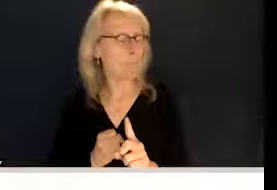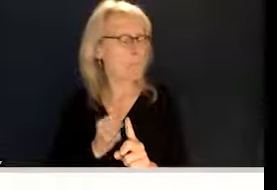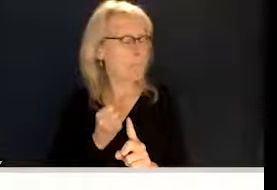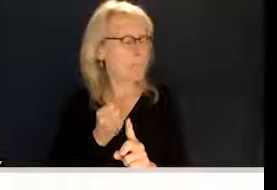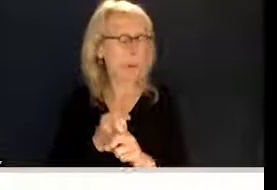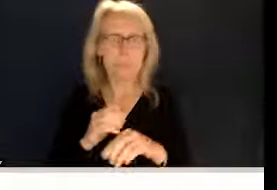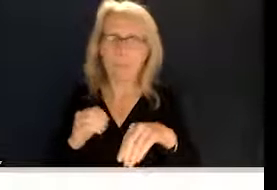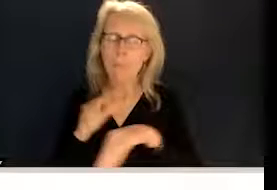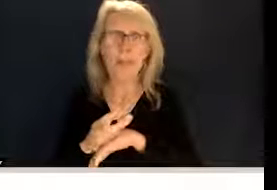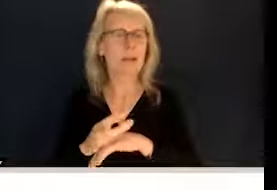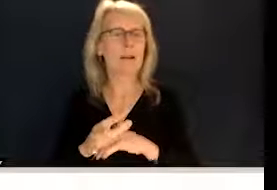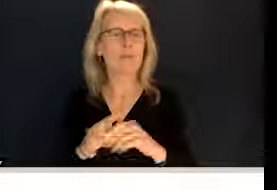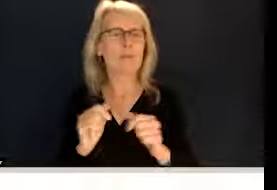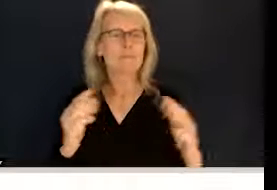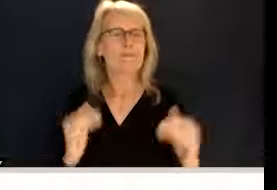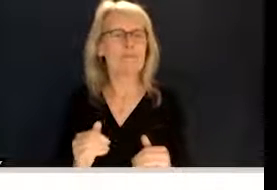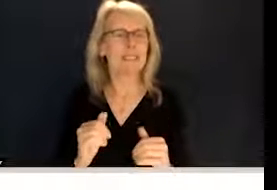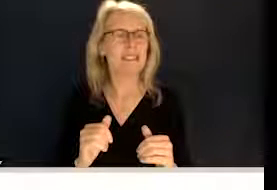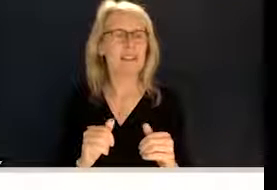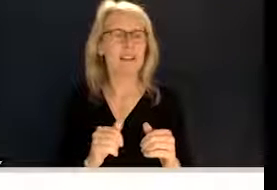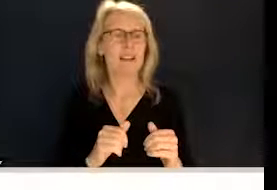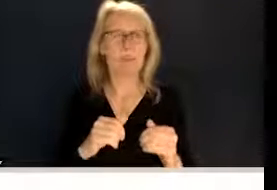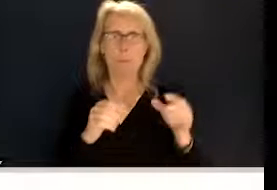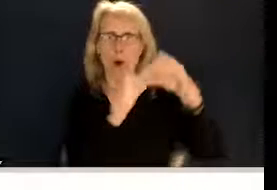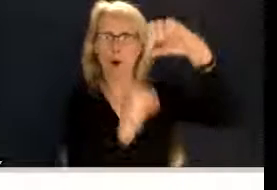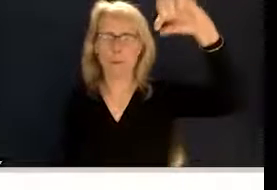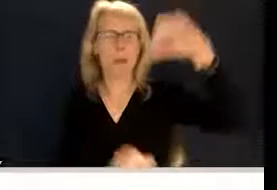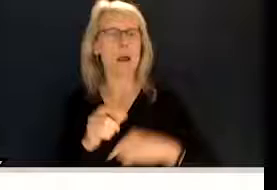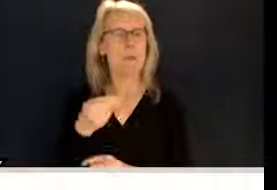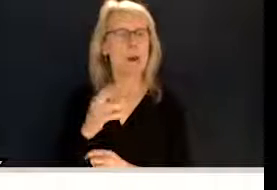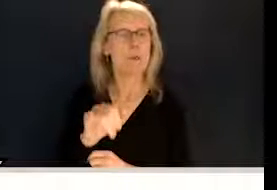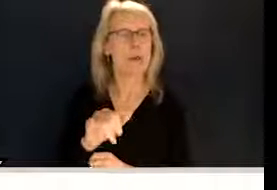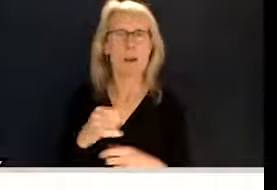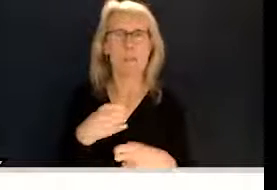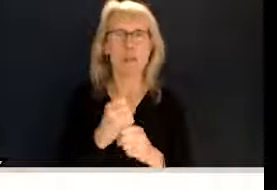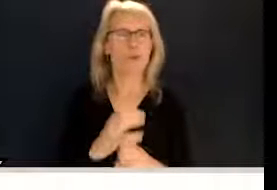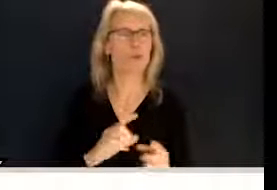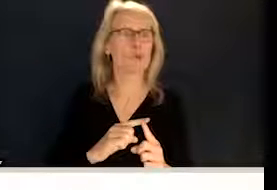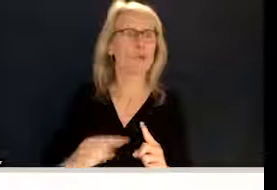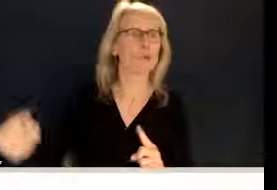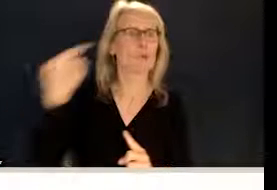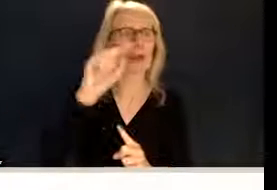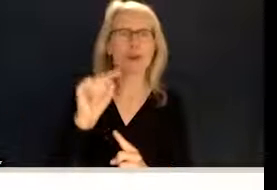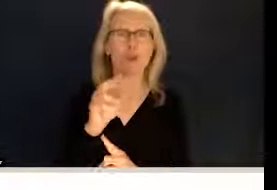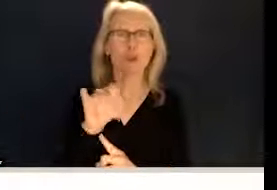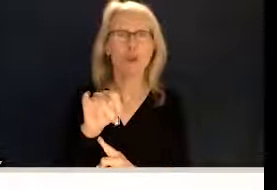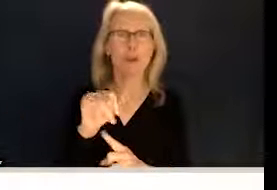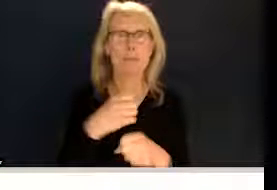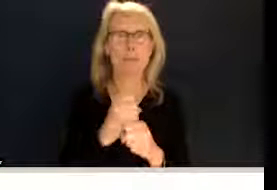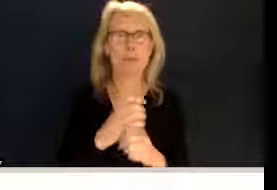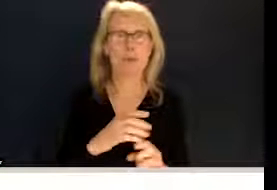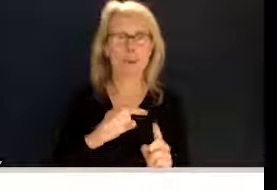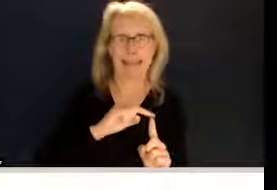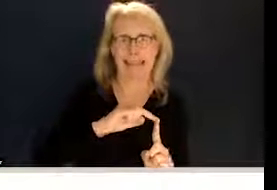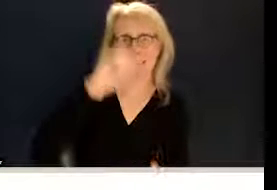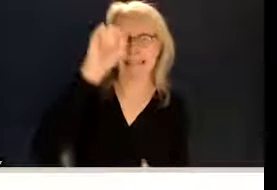the primary producers all the way up to the tertiary consumers. And this is outdated. I actually need to update it, and it's